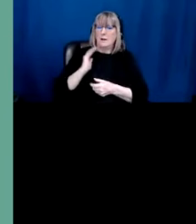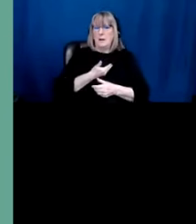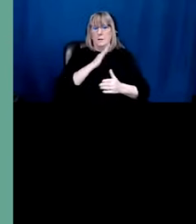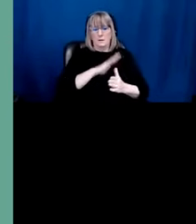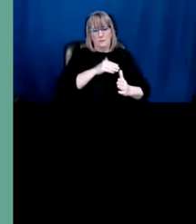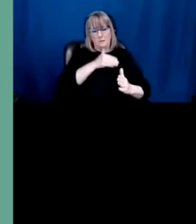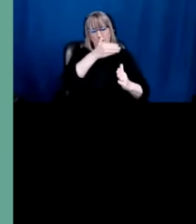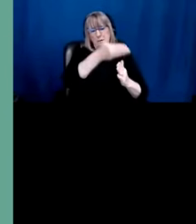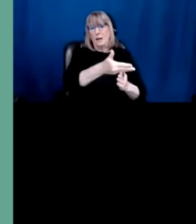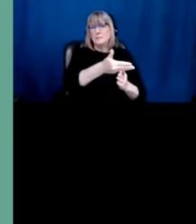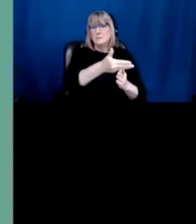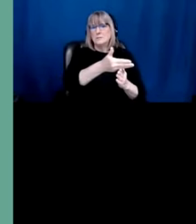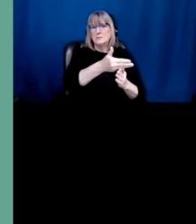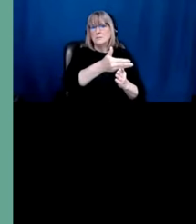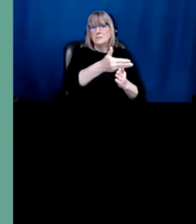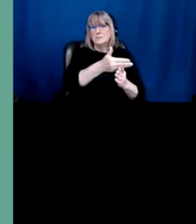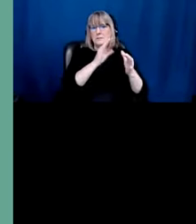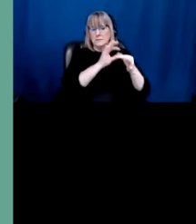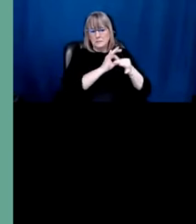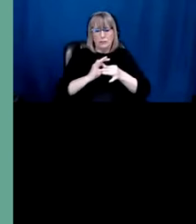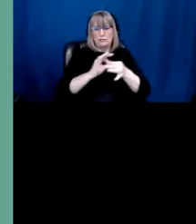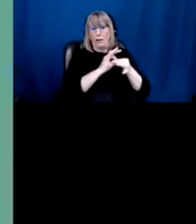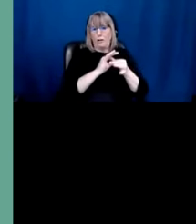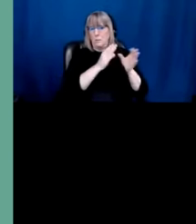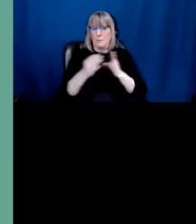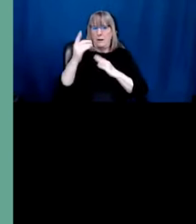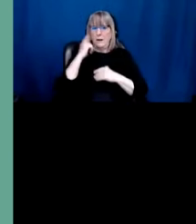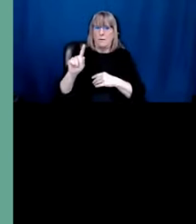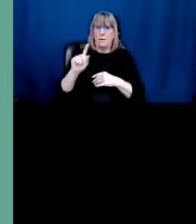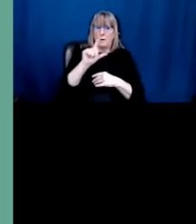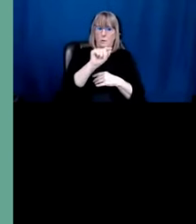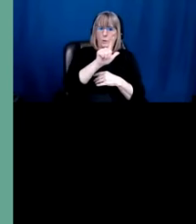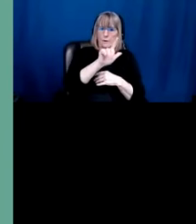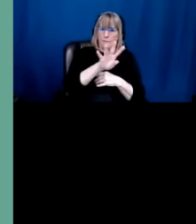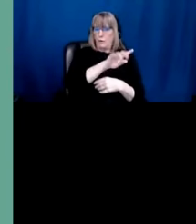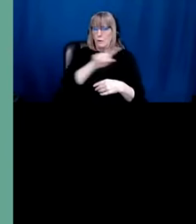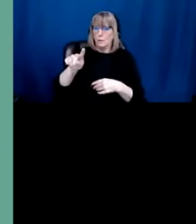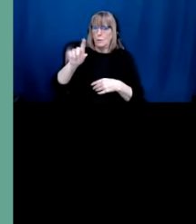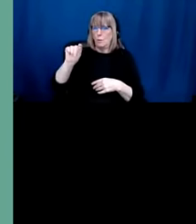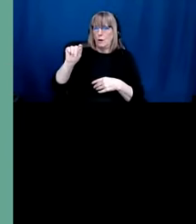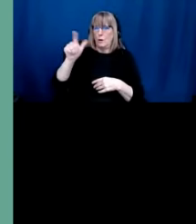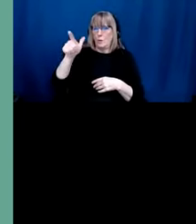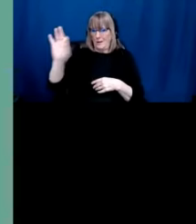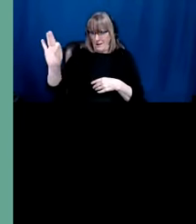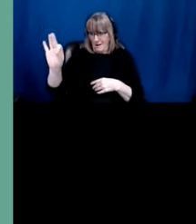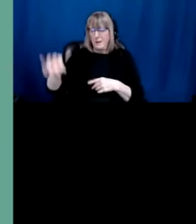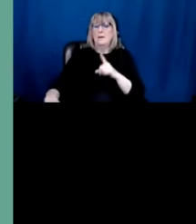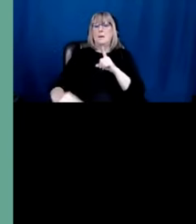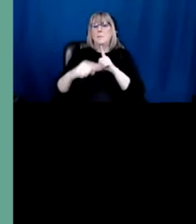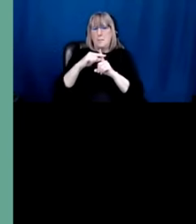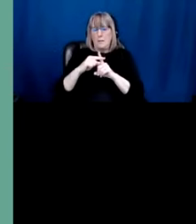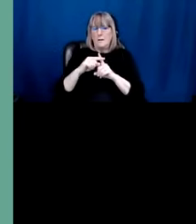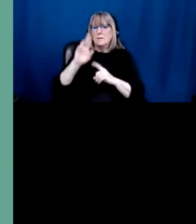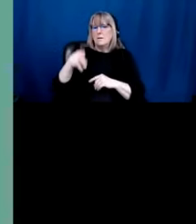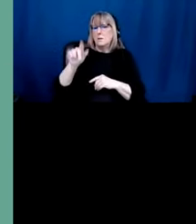relacionadas a la vivienda. Consolidated plan for 2024 to 2029, as well as an update. También vamos